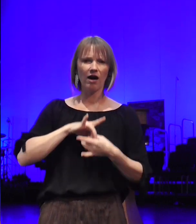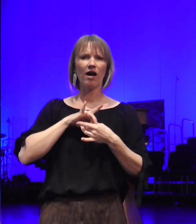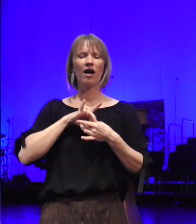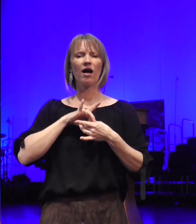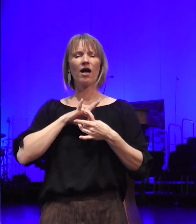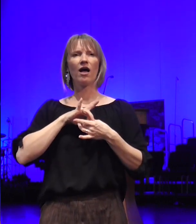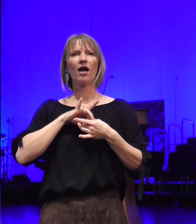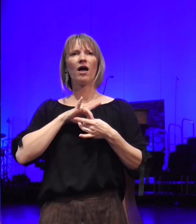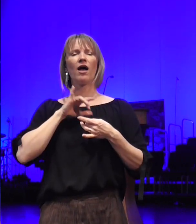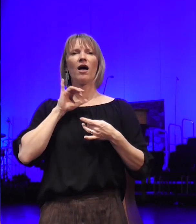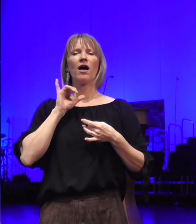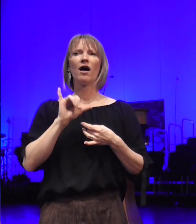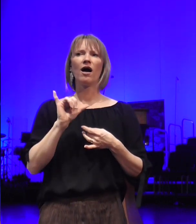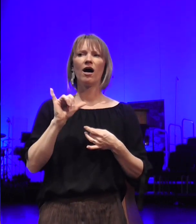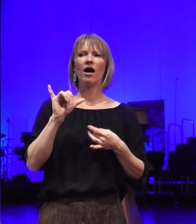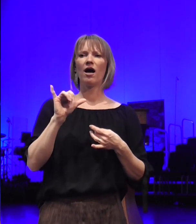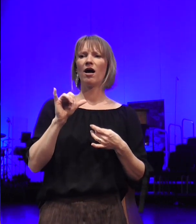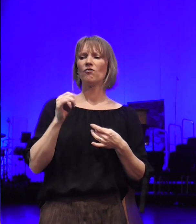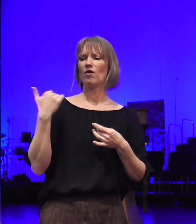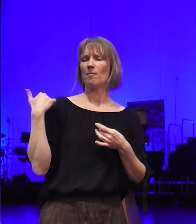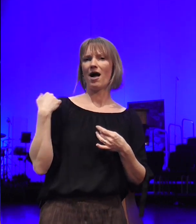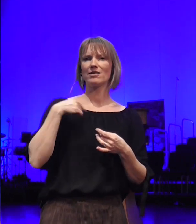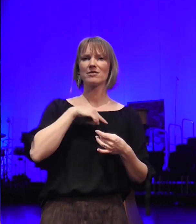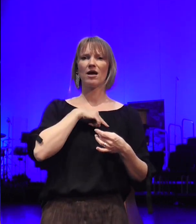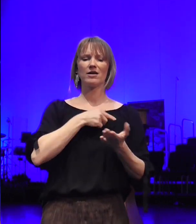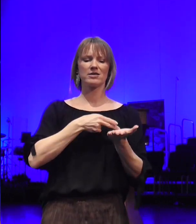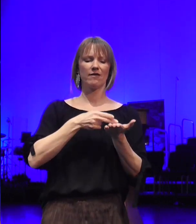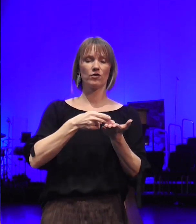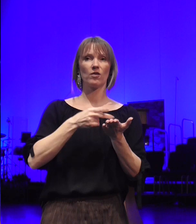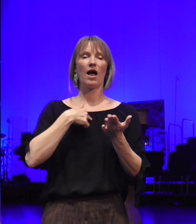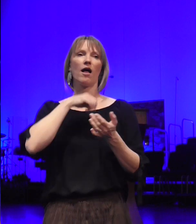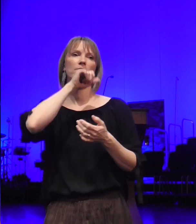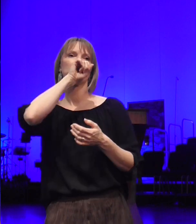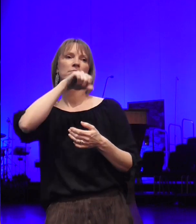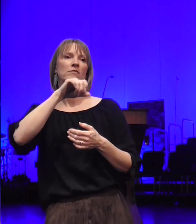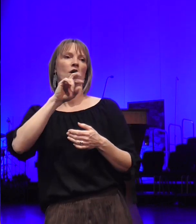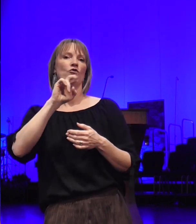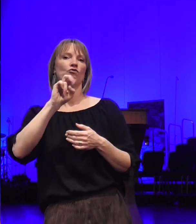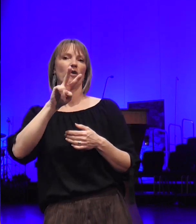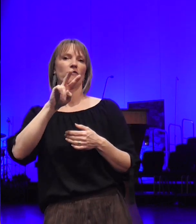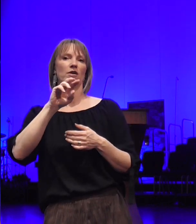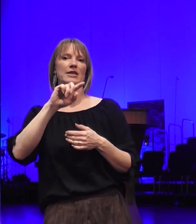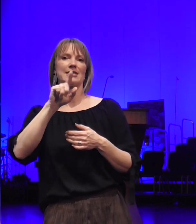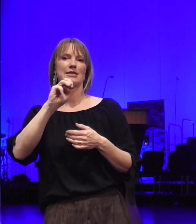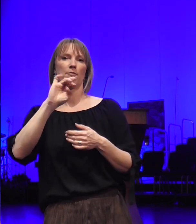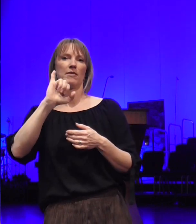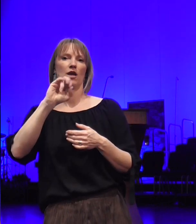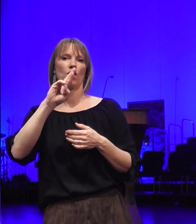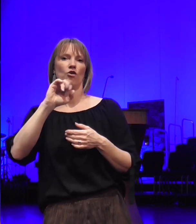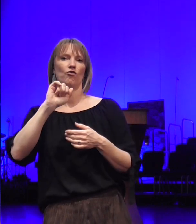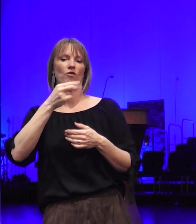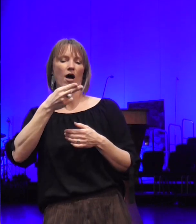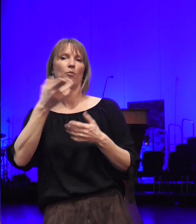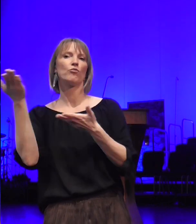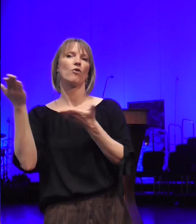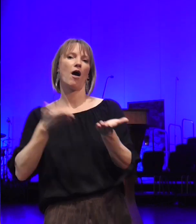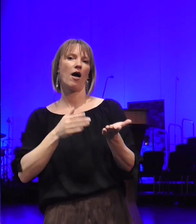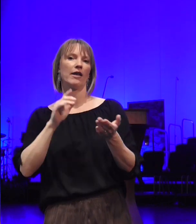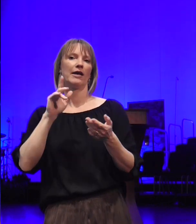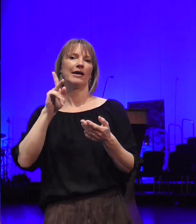that reminds us of the truth. And I love that Reverend Zamira has brought us back kirtan here at Mile High